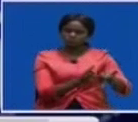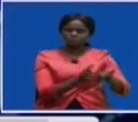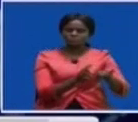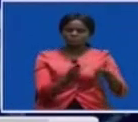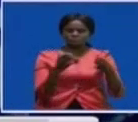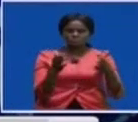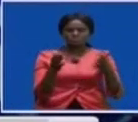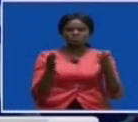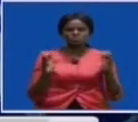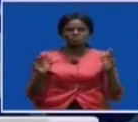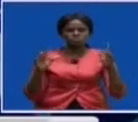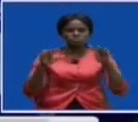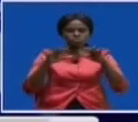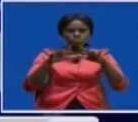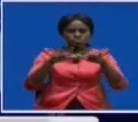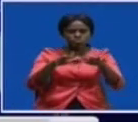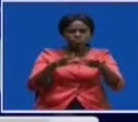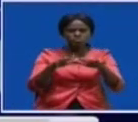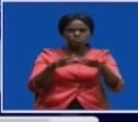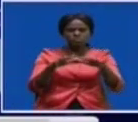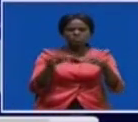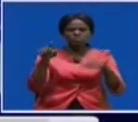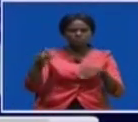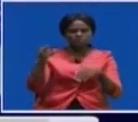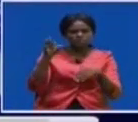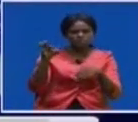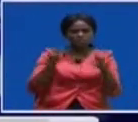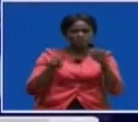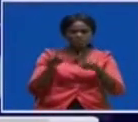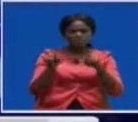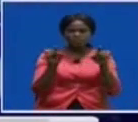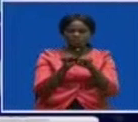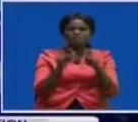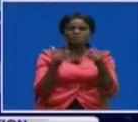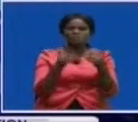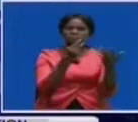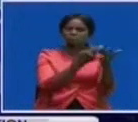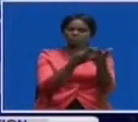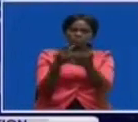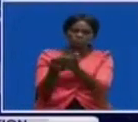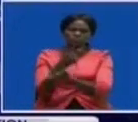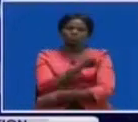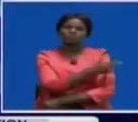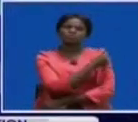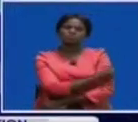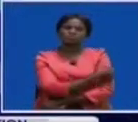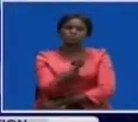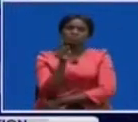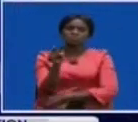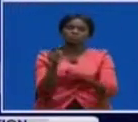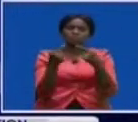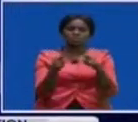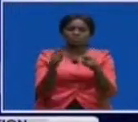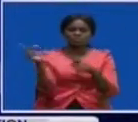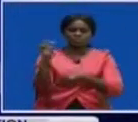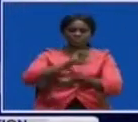Meanwhile, a swarm of bees has attacked a PF camp gathering in Sesheke and several people have been admitted to hospital. This comes